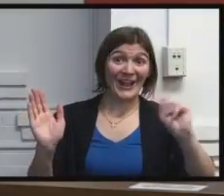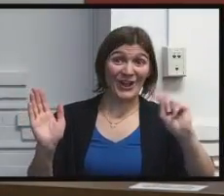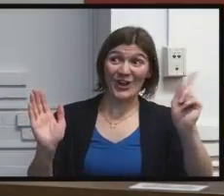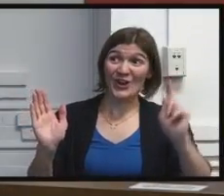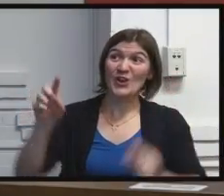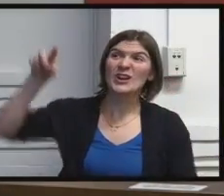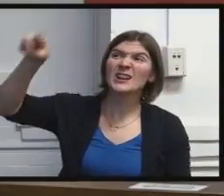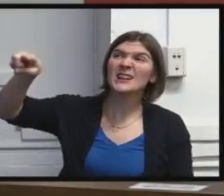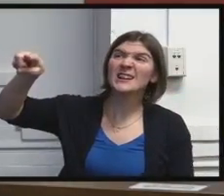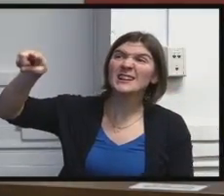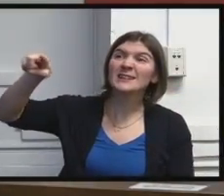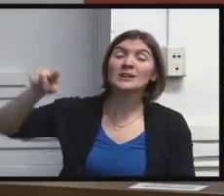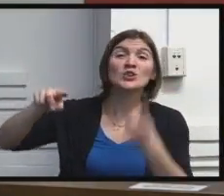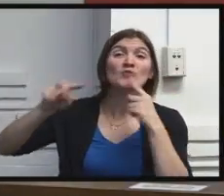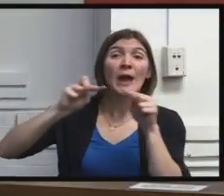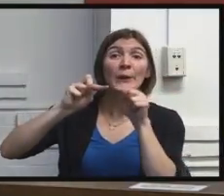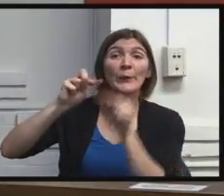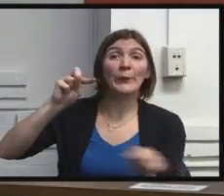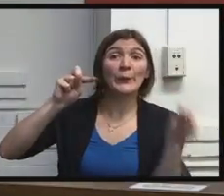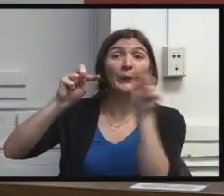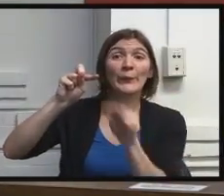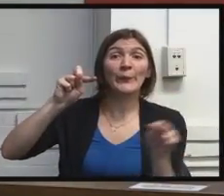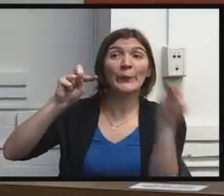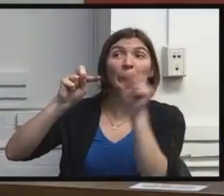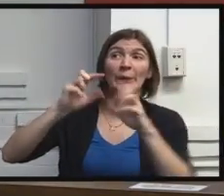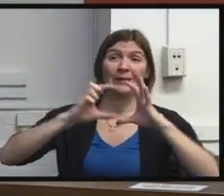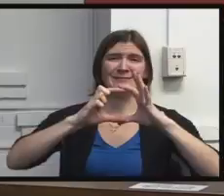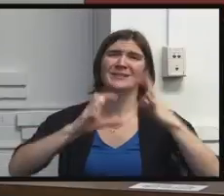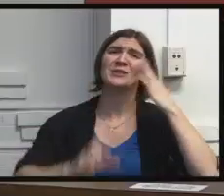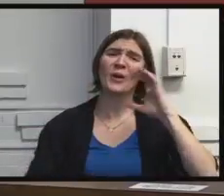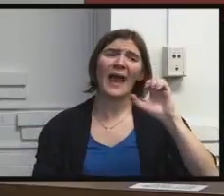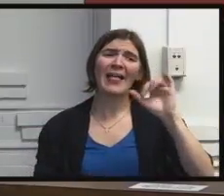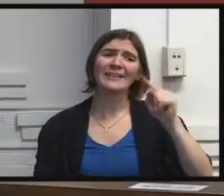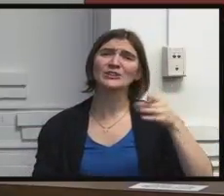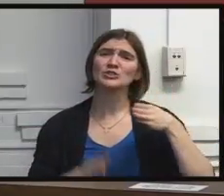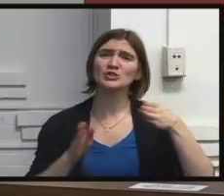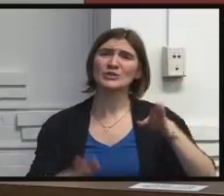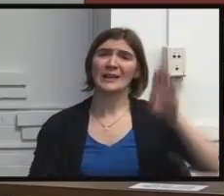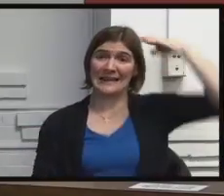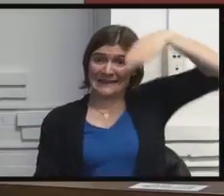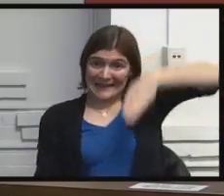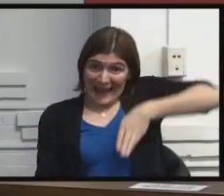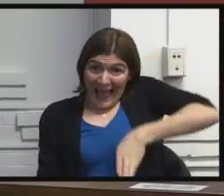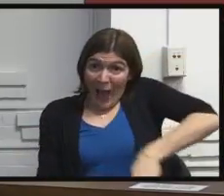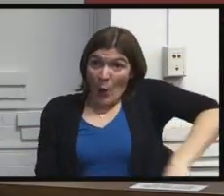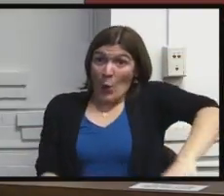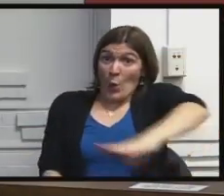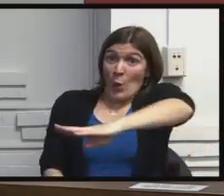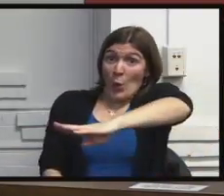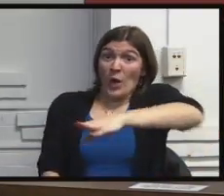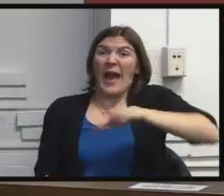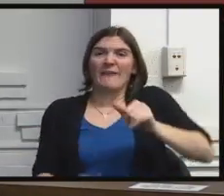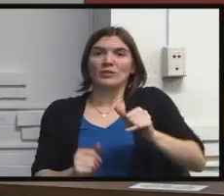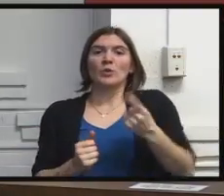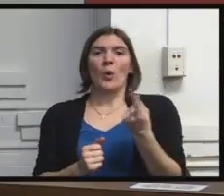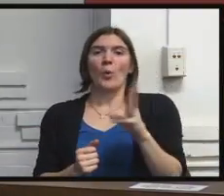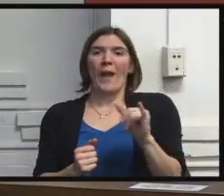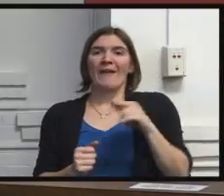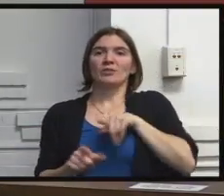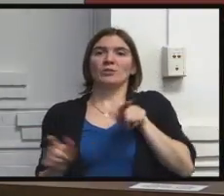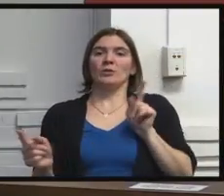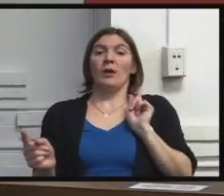project is located. I think most folks are probably familiar with this bridge. Right now, it's got a big hole in it. I believe